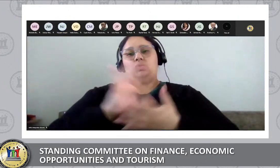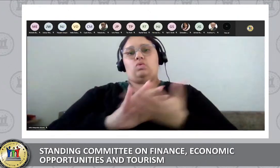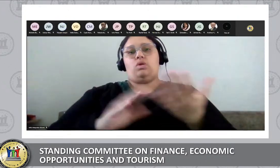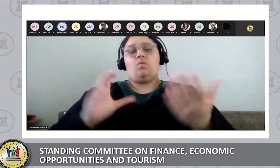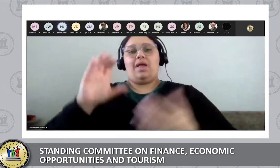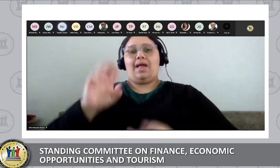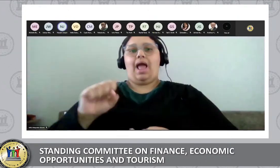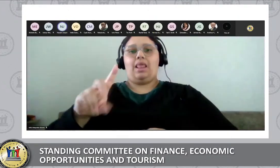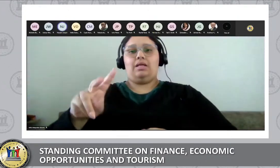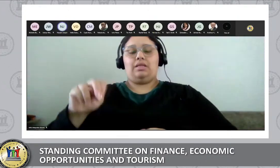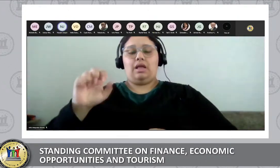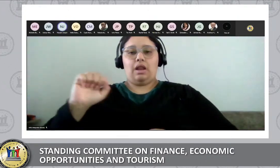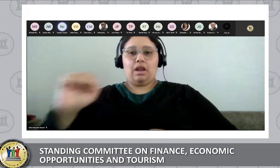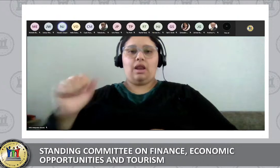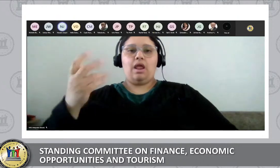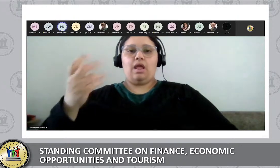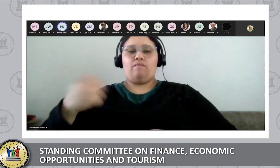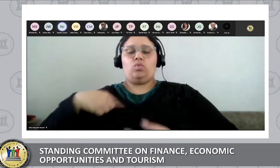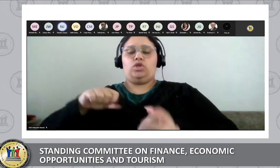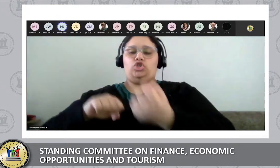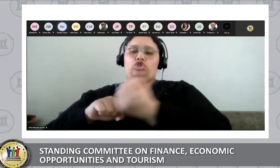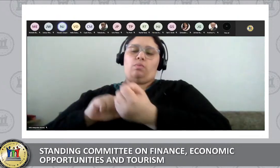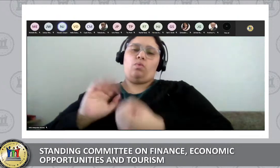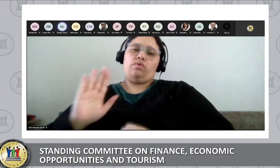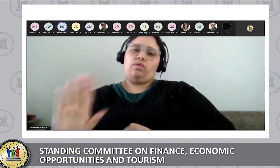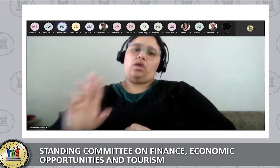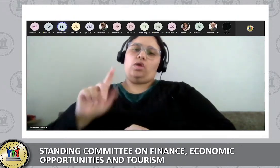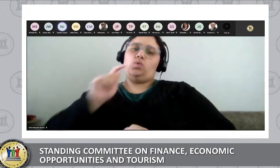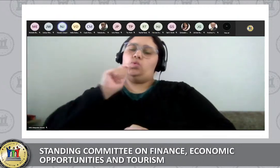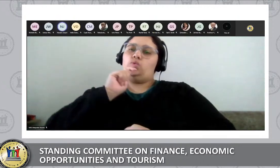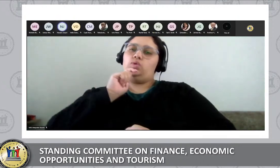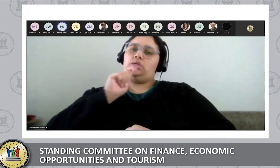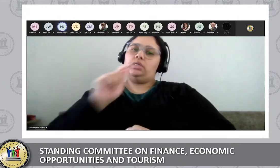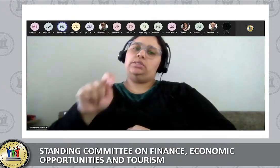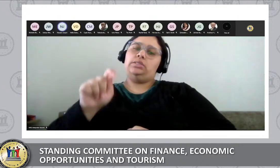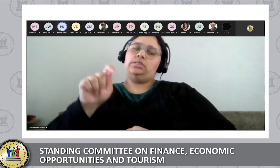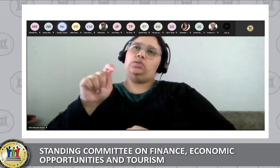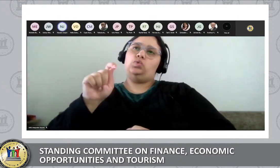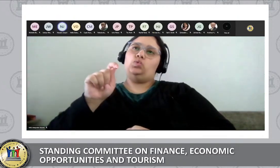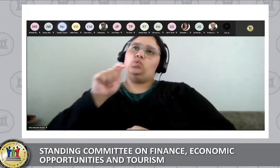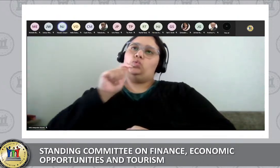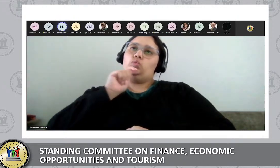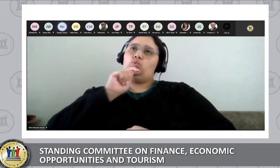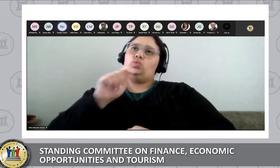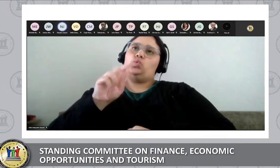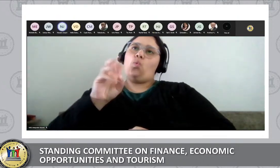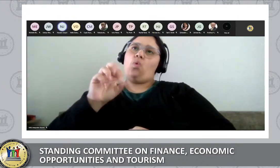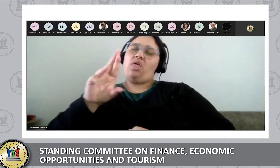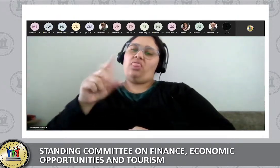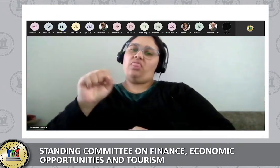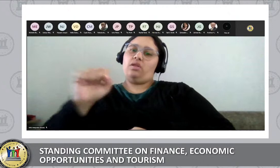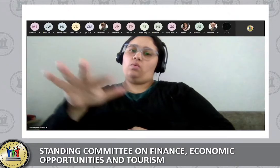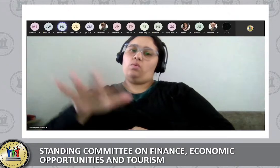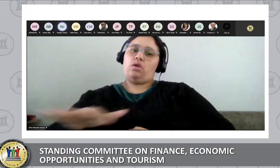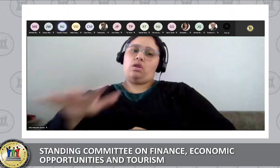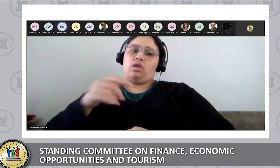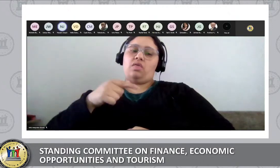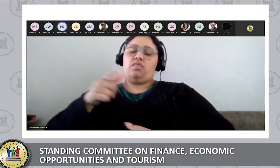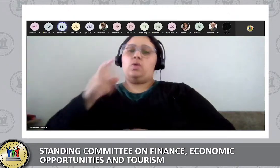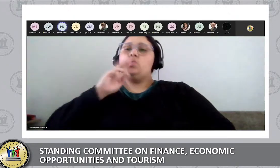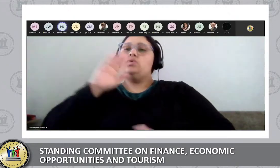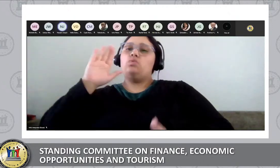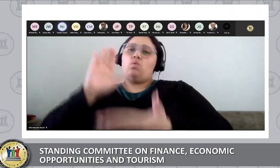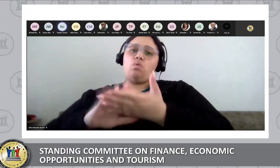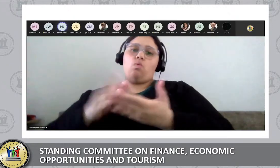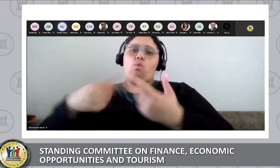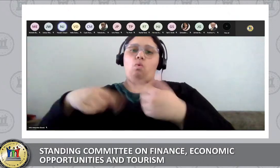Caledon, we supported Truworths in that particular area. They've exhausted all the available